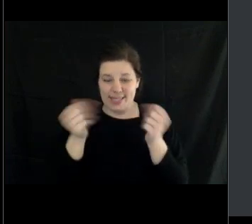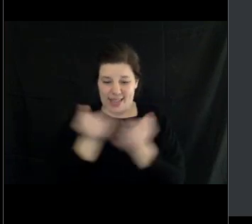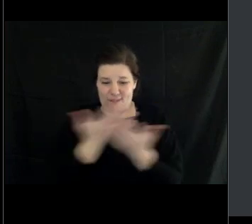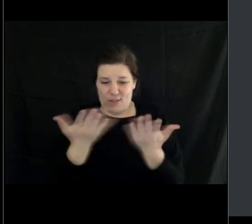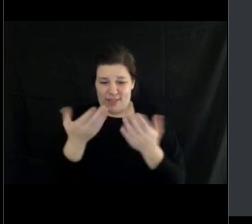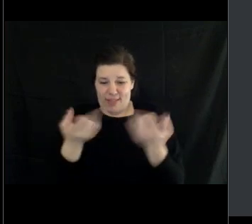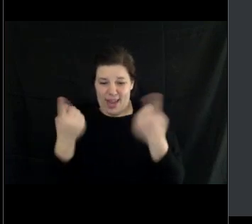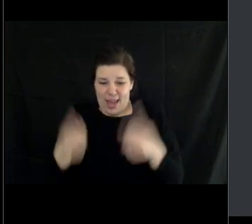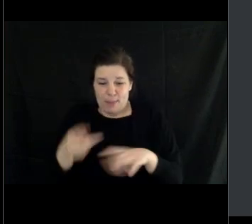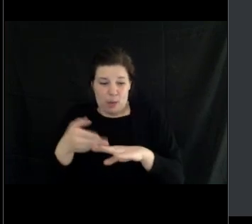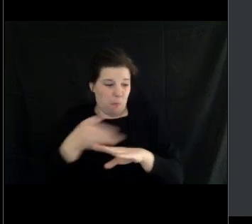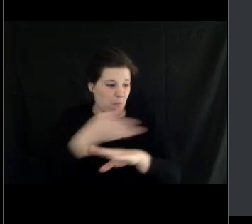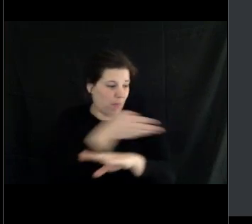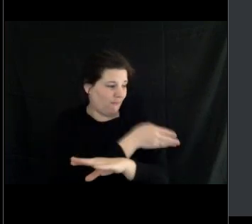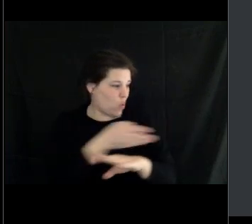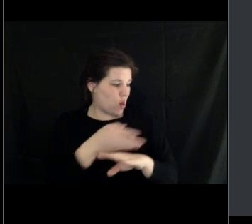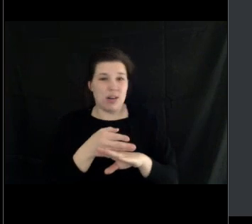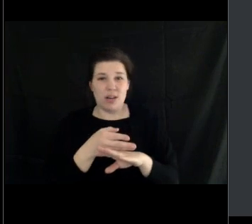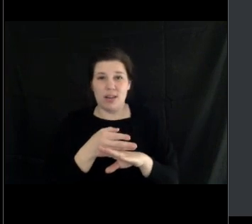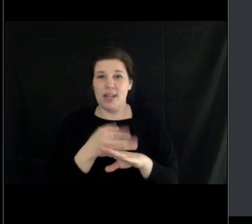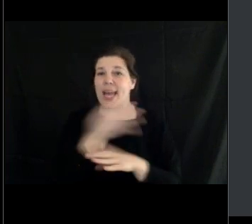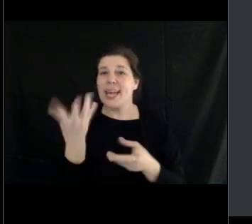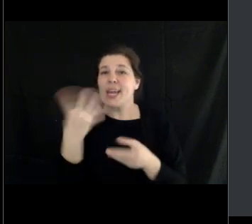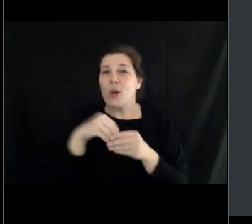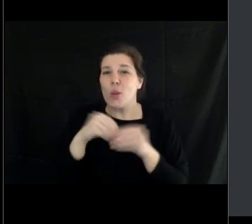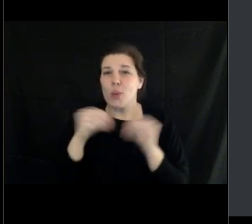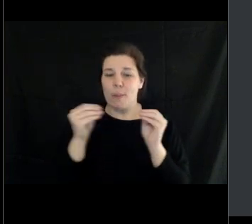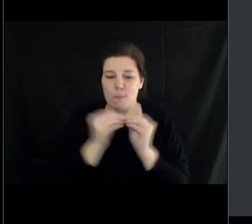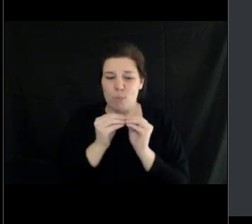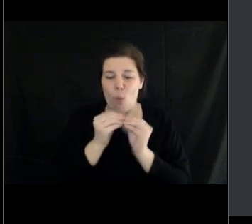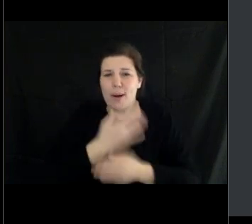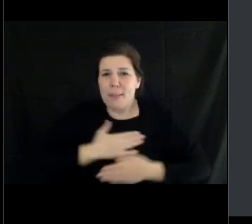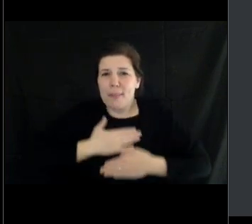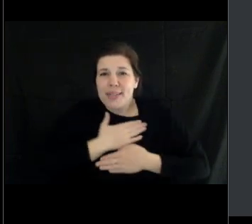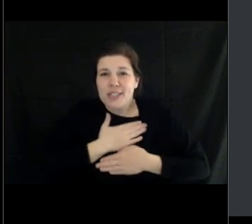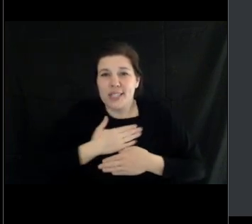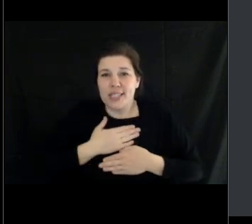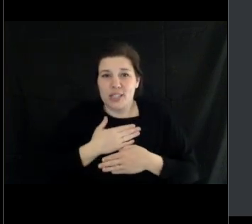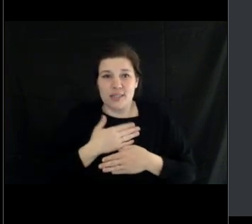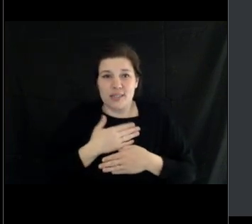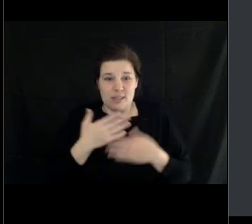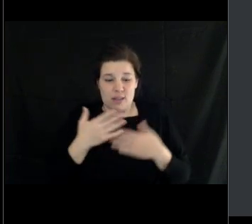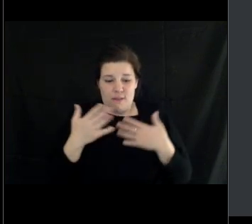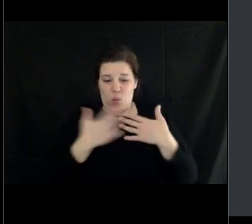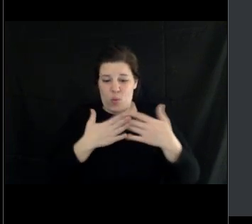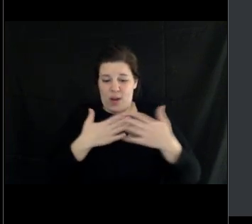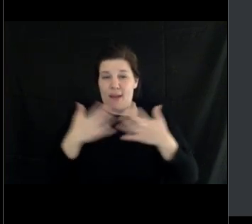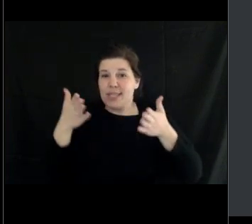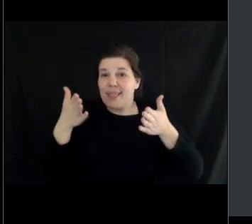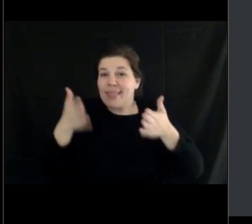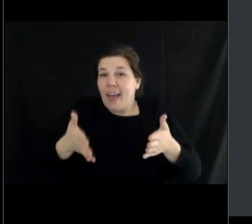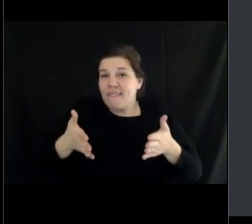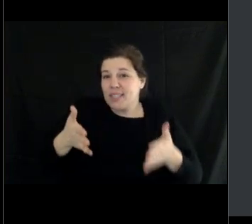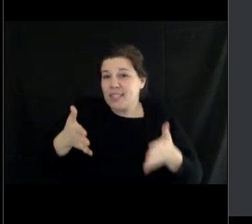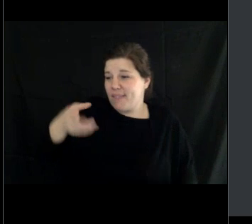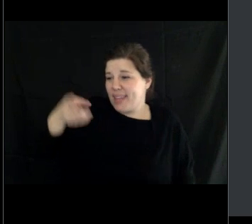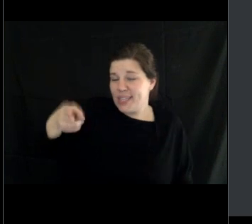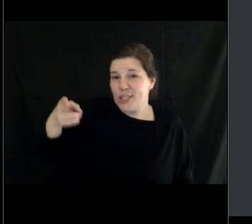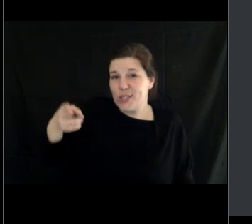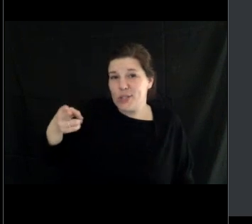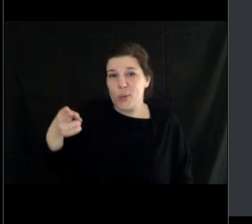and include more appreciation for what little is left of the historic pieces of Boynton